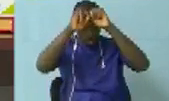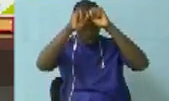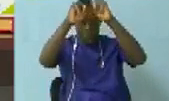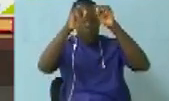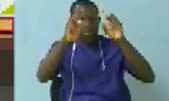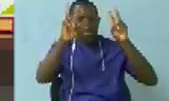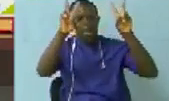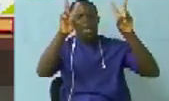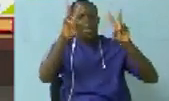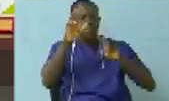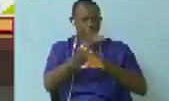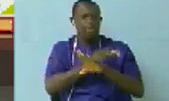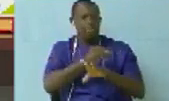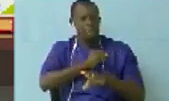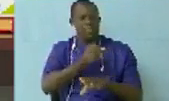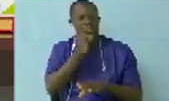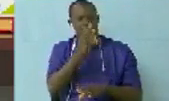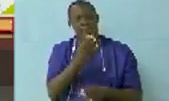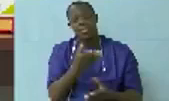Jammeh.